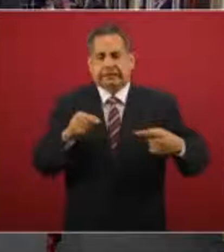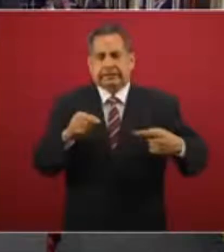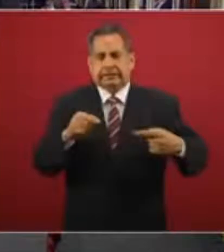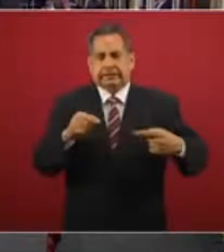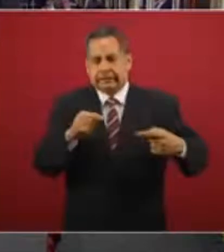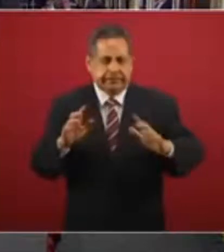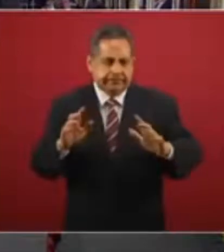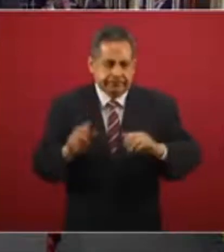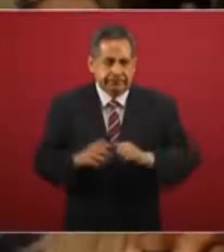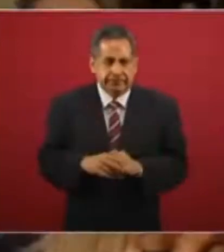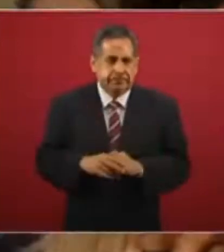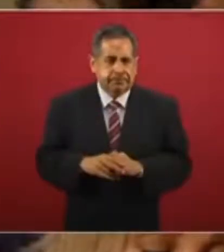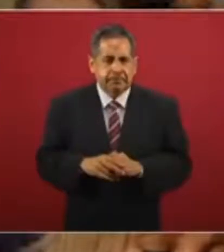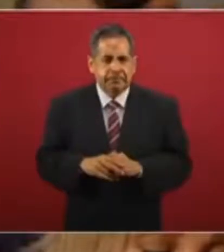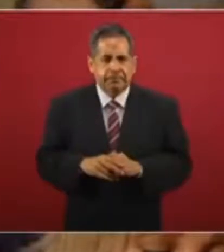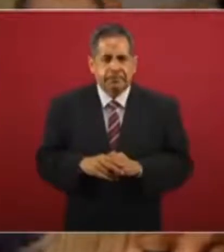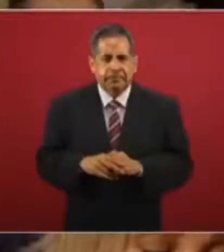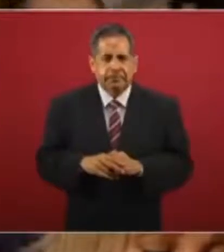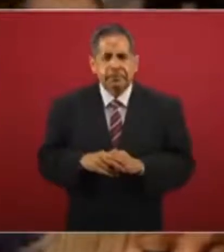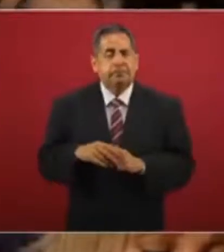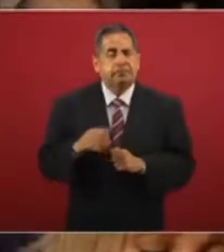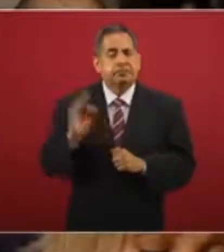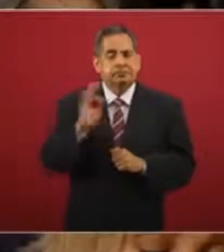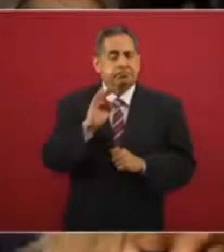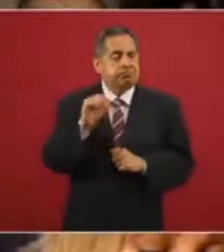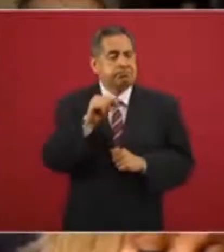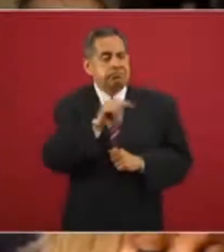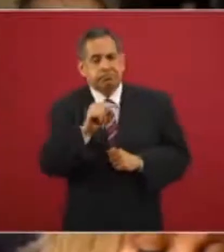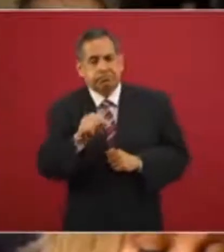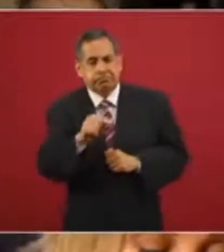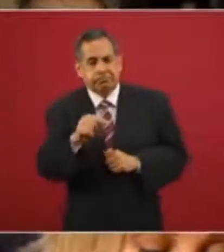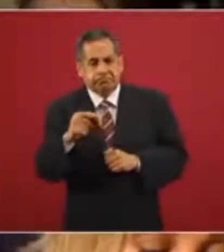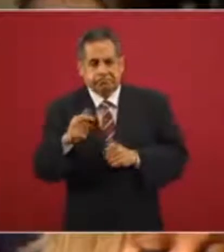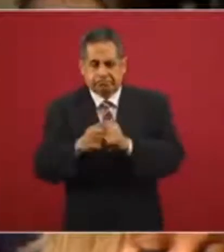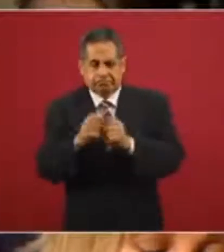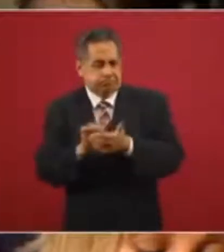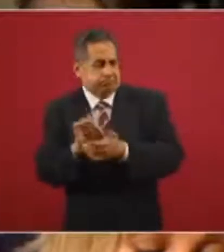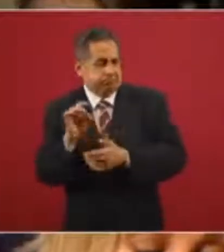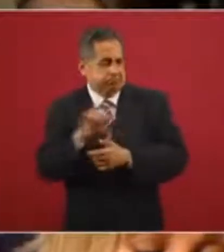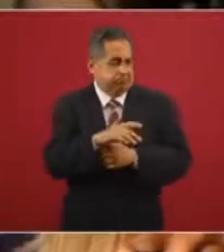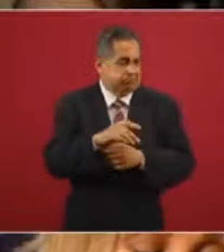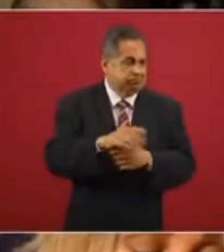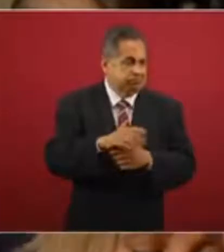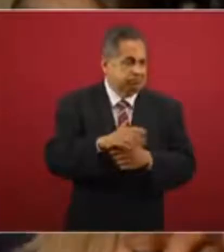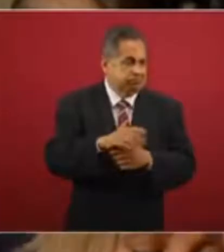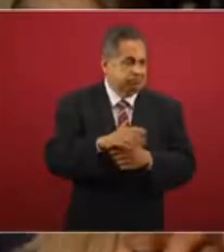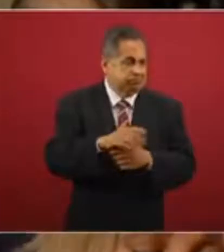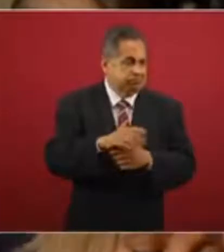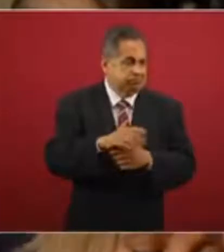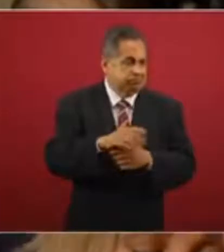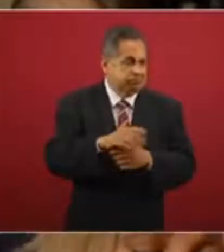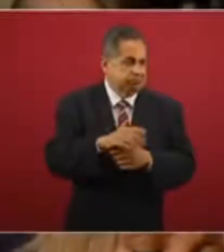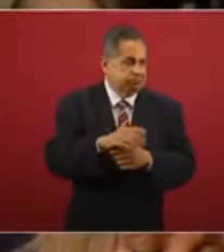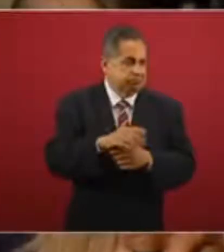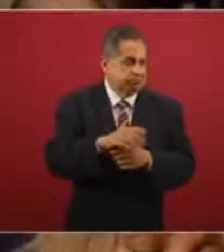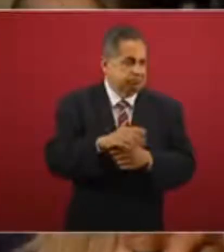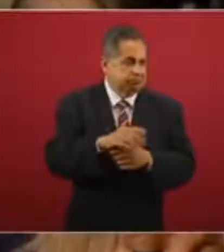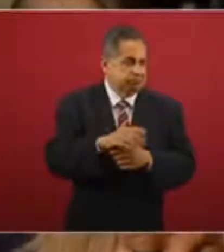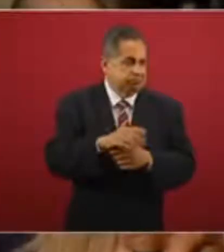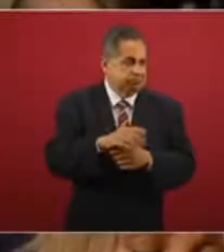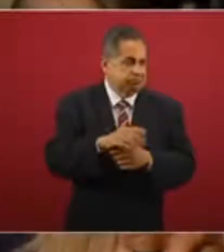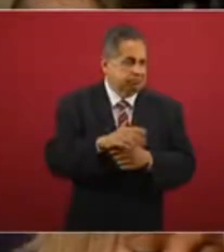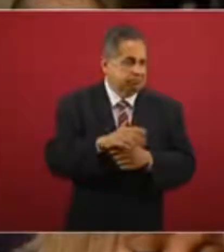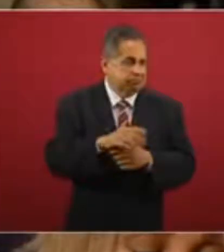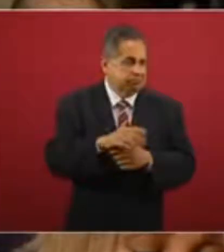situation. Después de esta reacción, de este tuit a Calderón. So, after